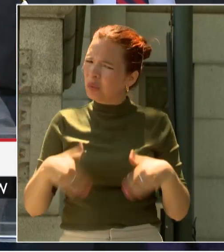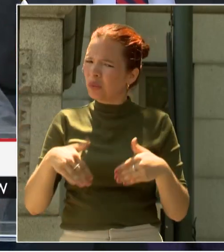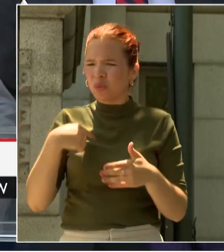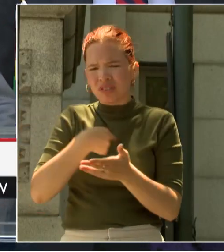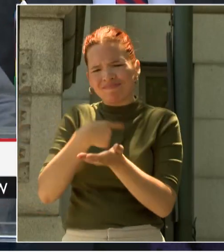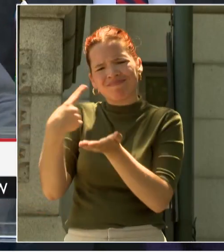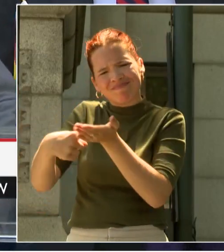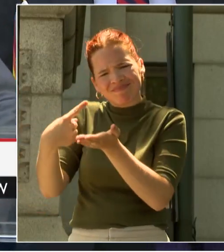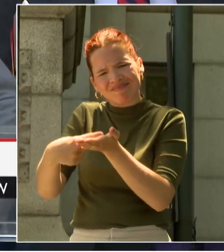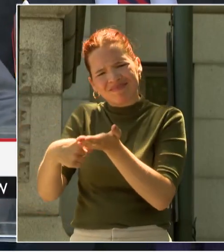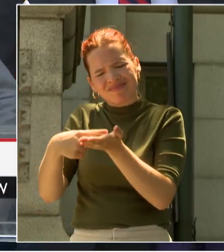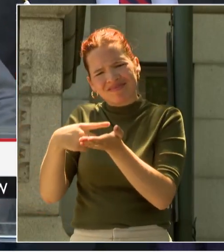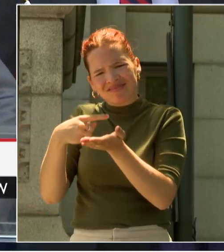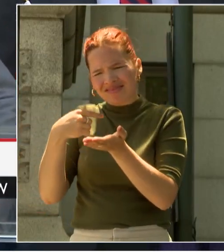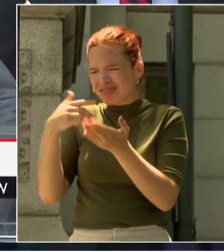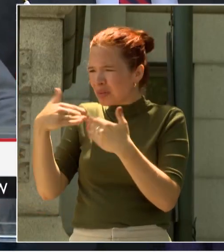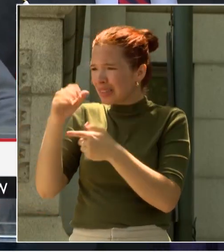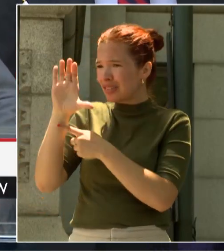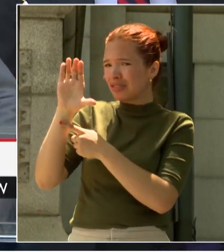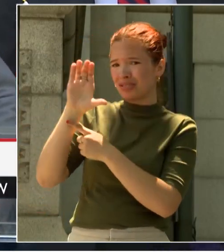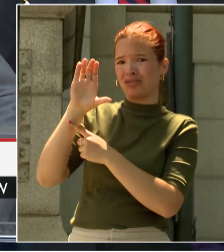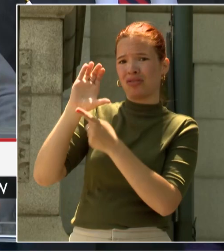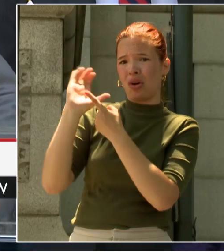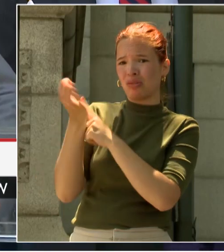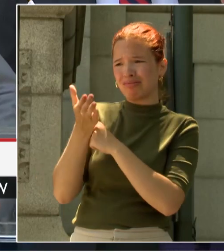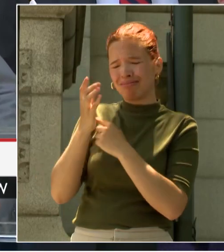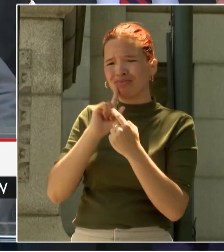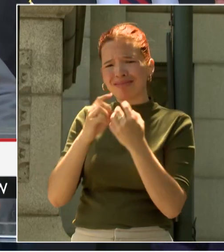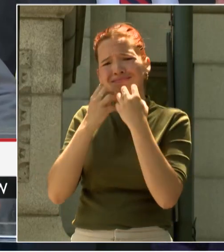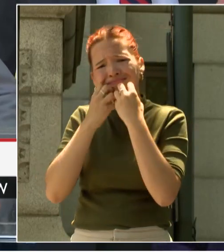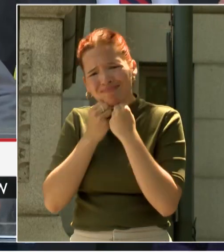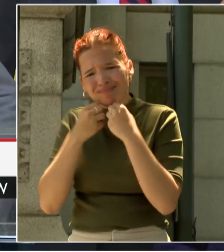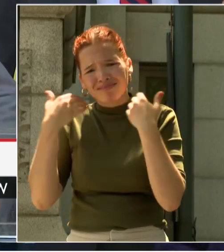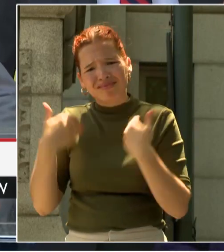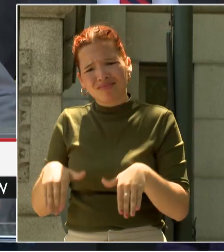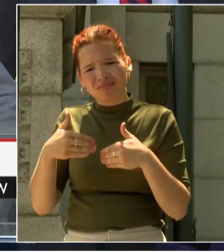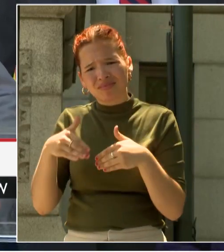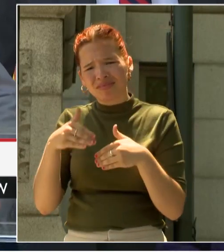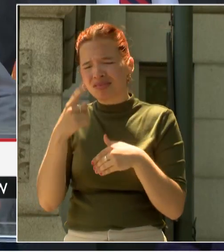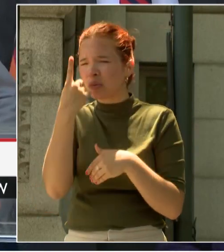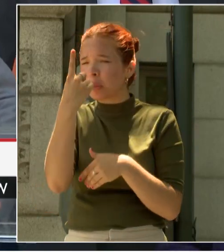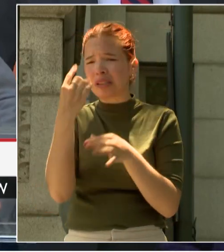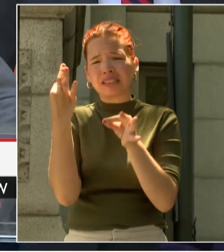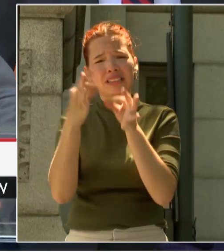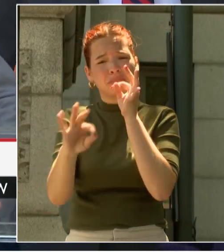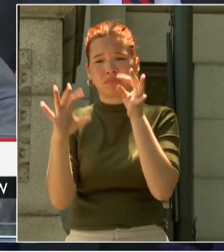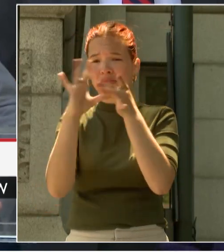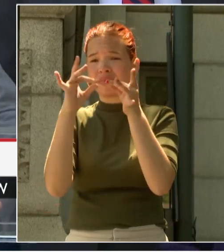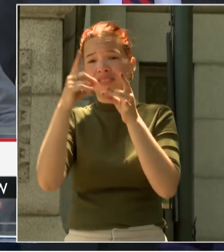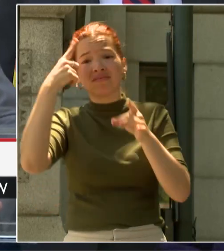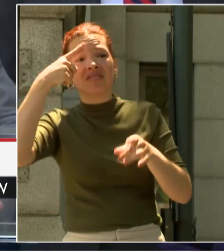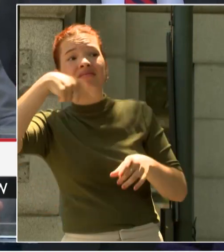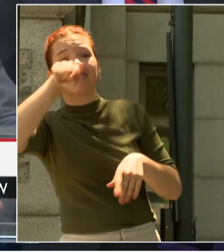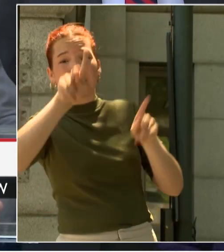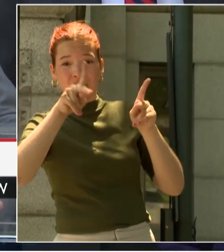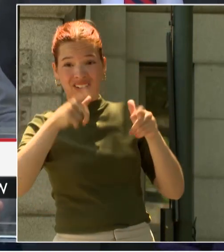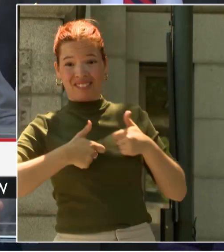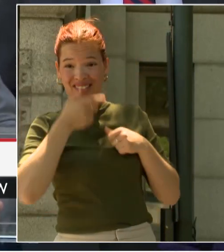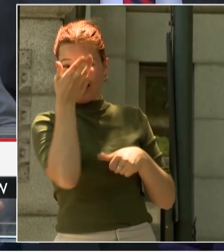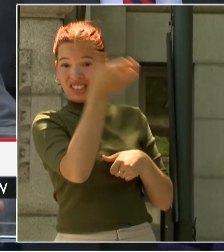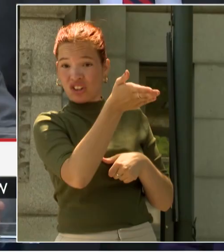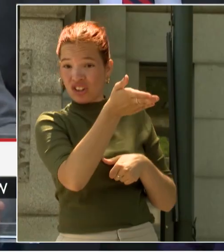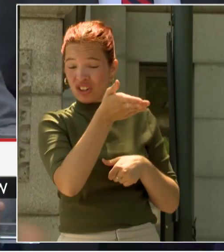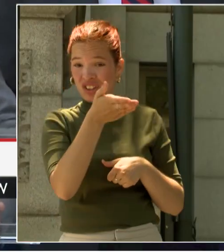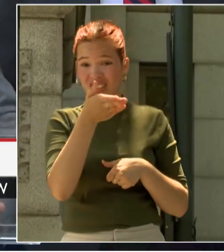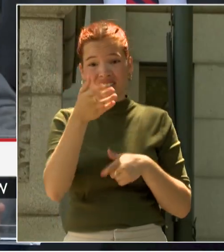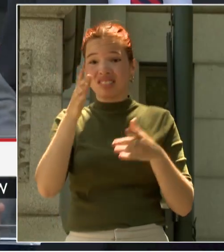people. You know, I have one simple message for all those folks who live in those places. DC is open and